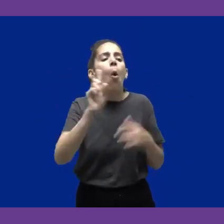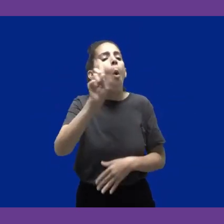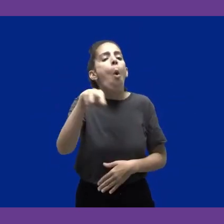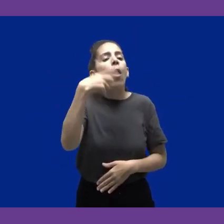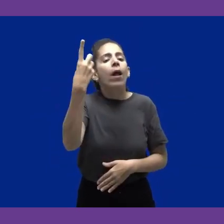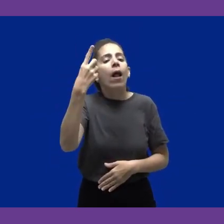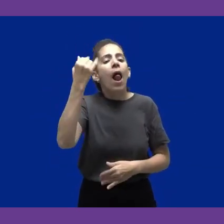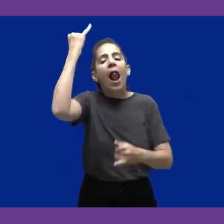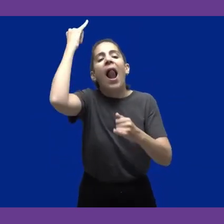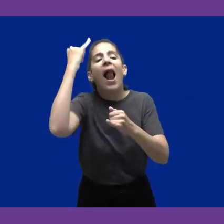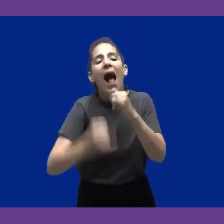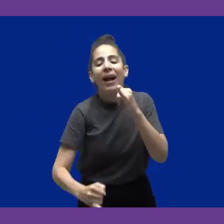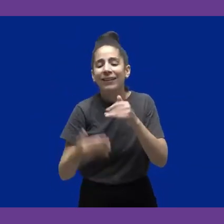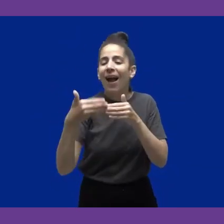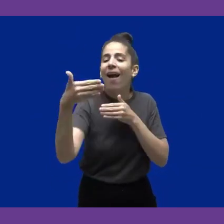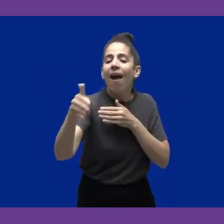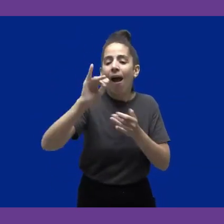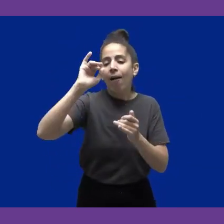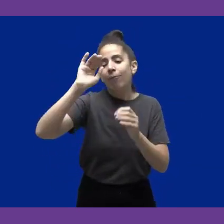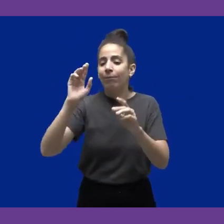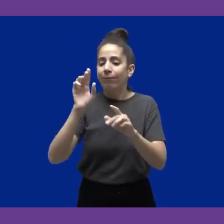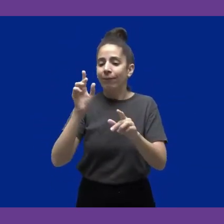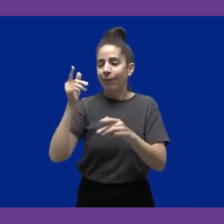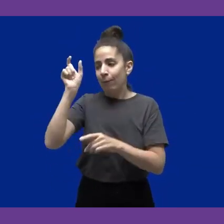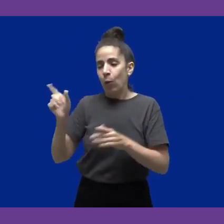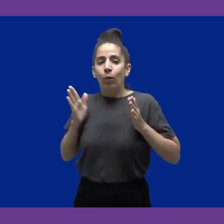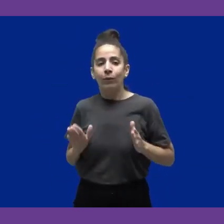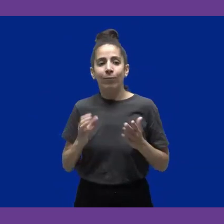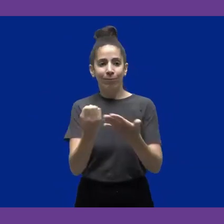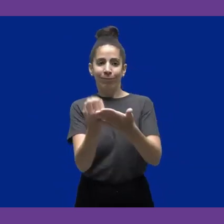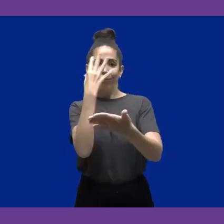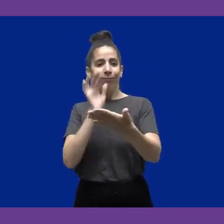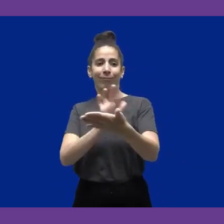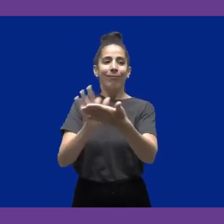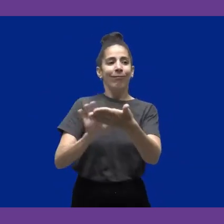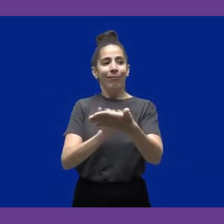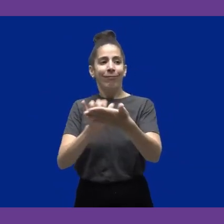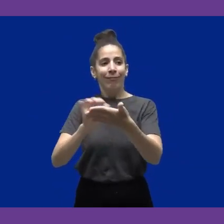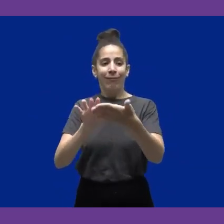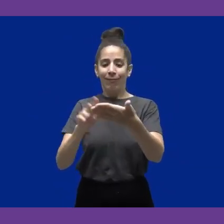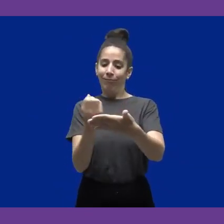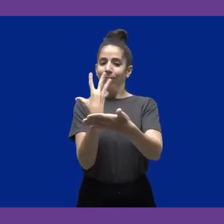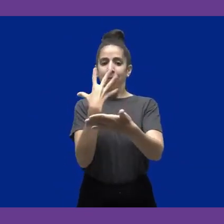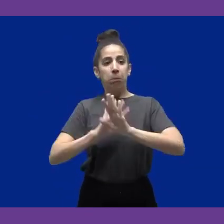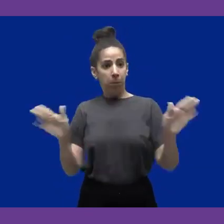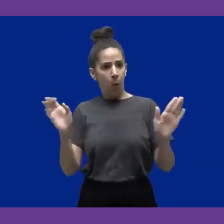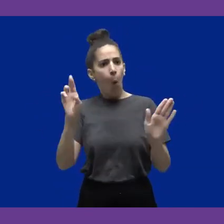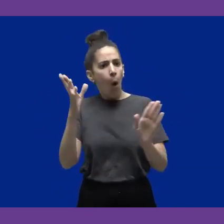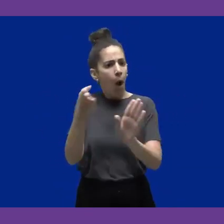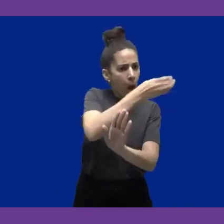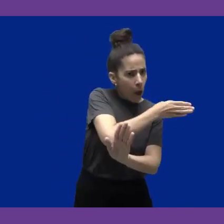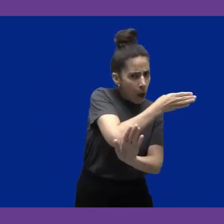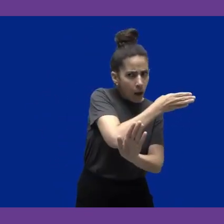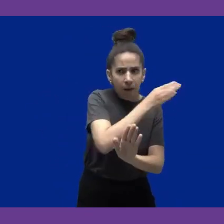that is the guiding principle. Fernando, you are okay? I think that you have